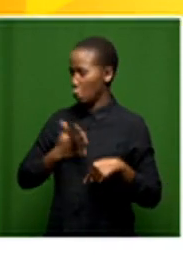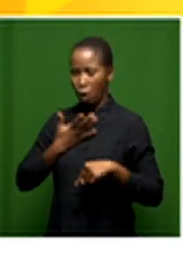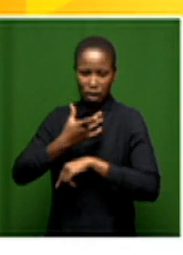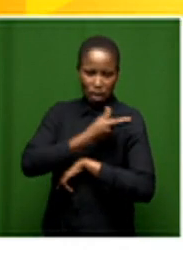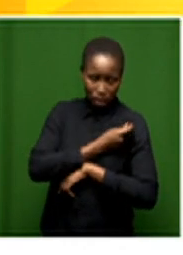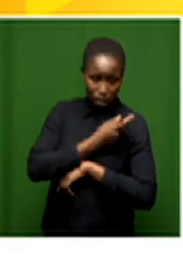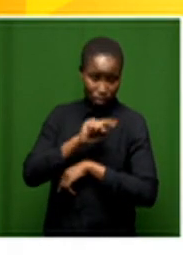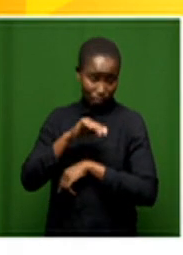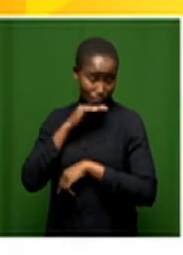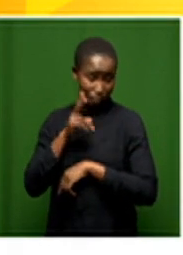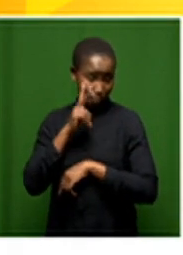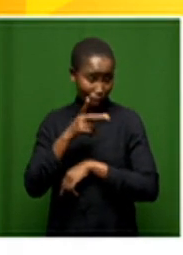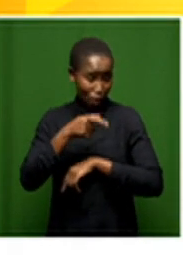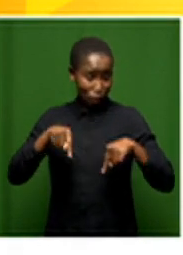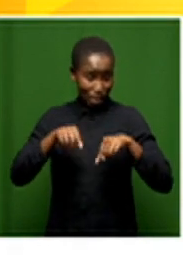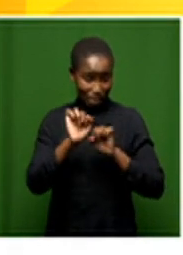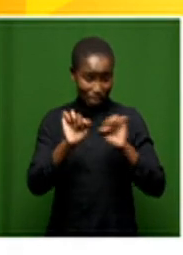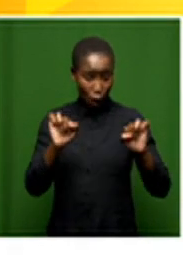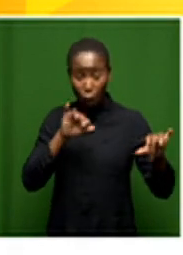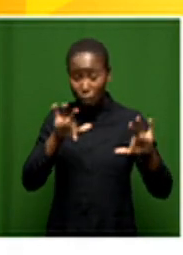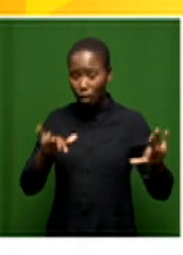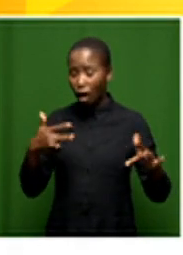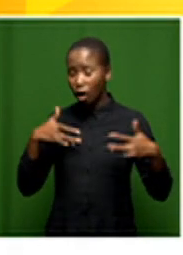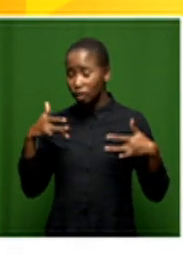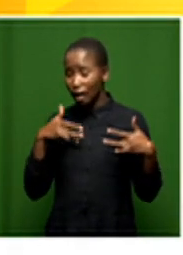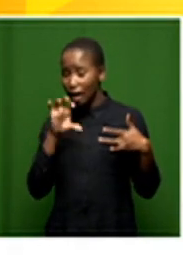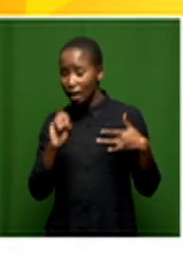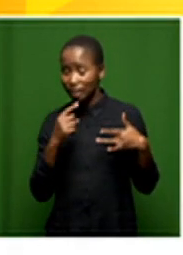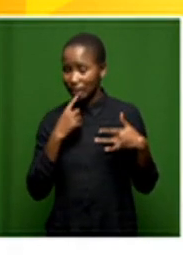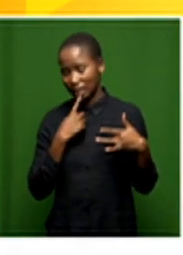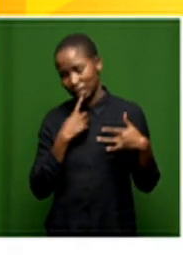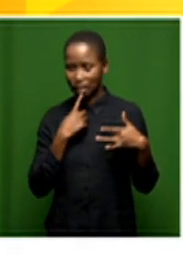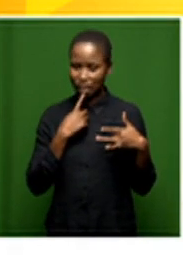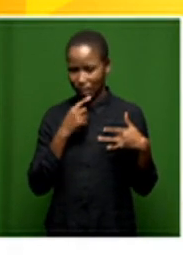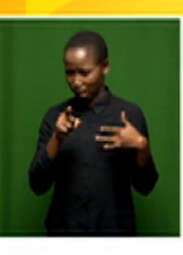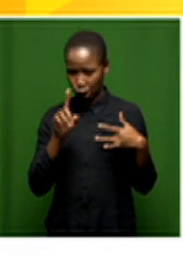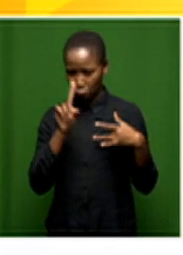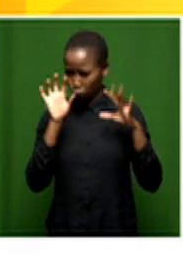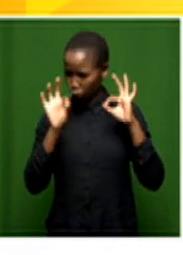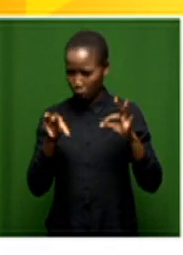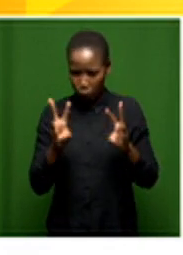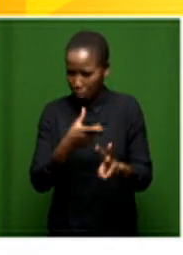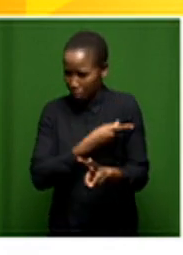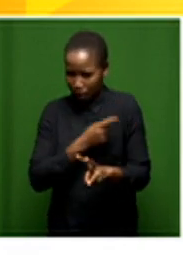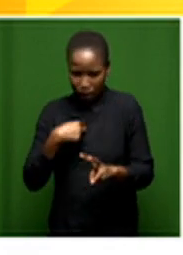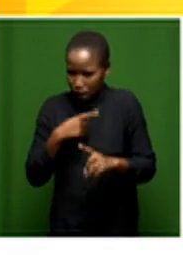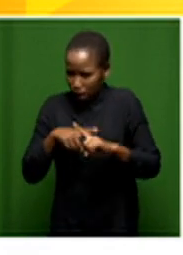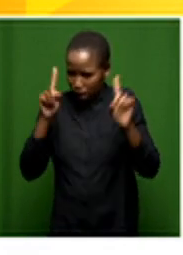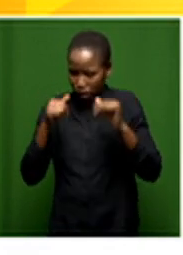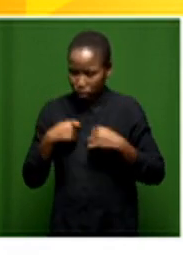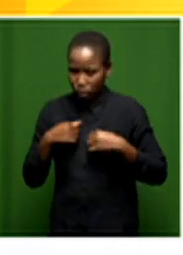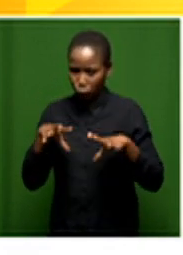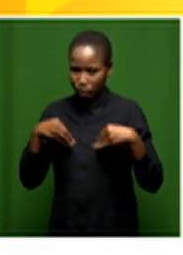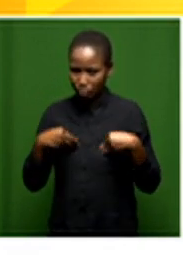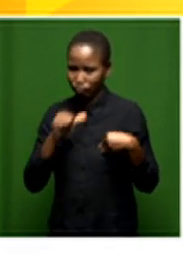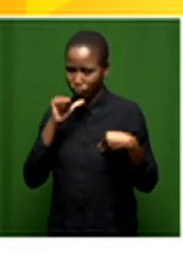fear warranted? Because people are very concerned that this might not be the right way to go to get vaccinated, rather deal with the